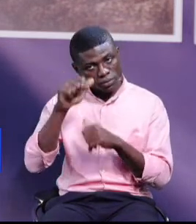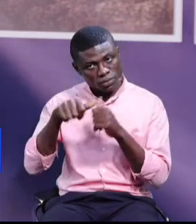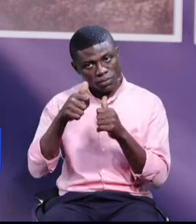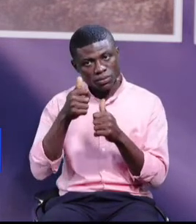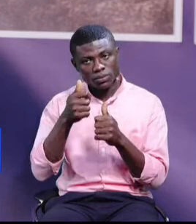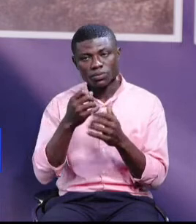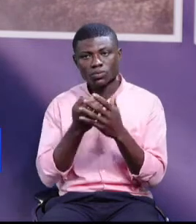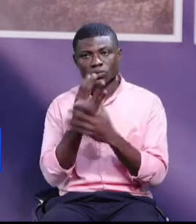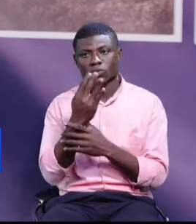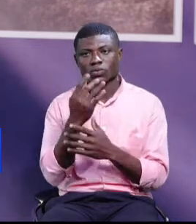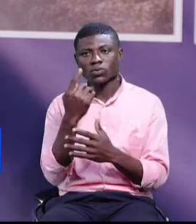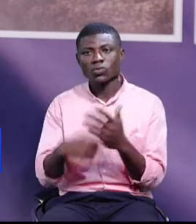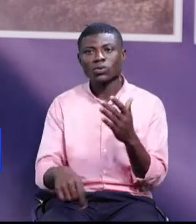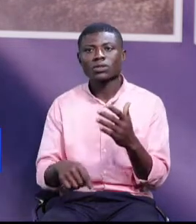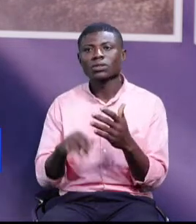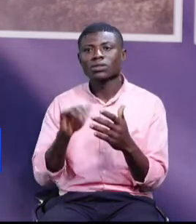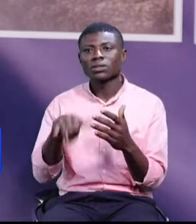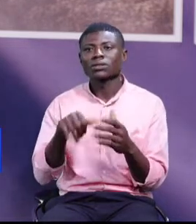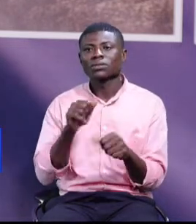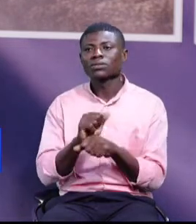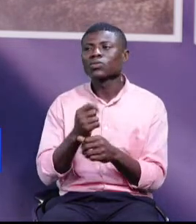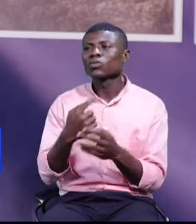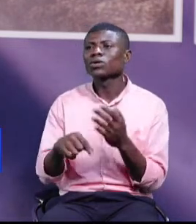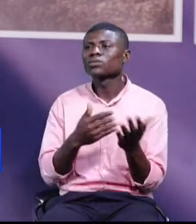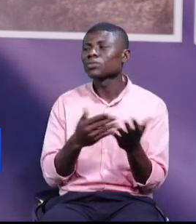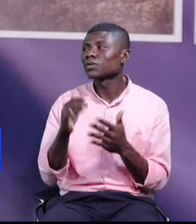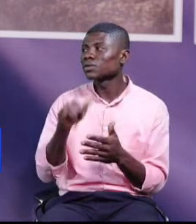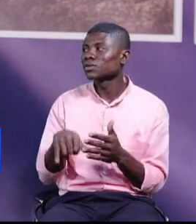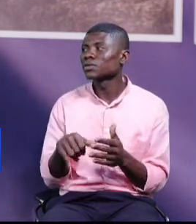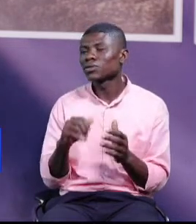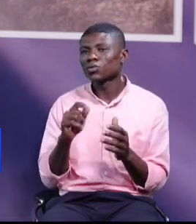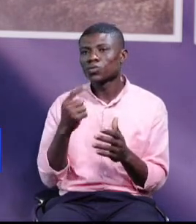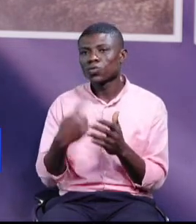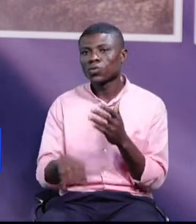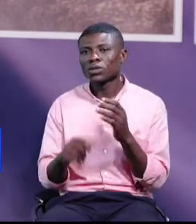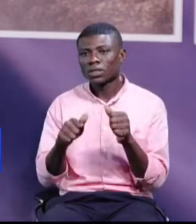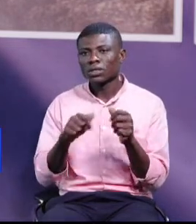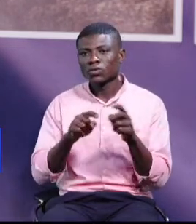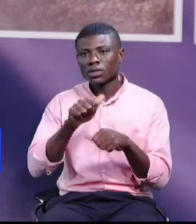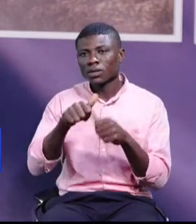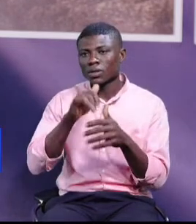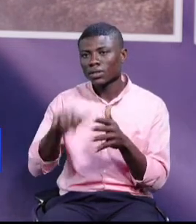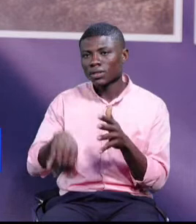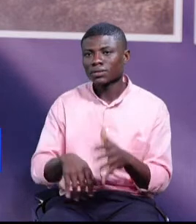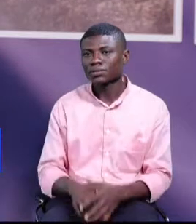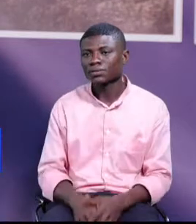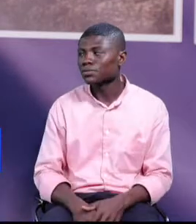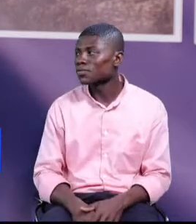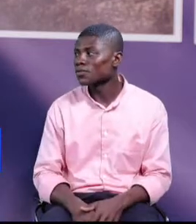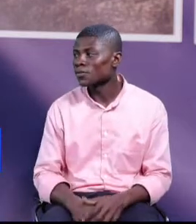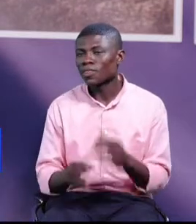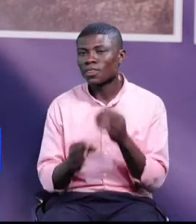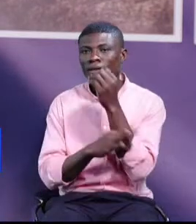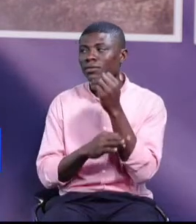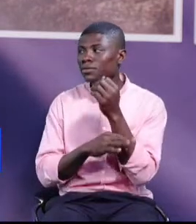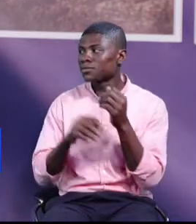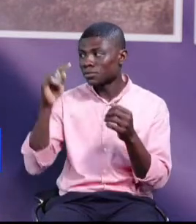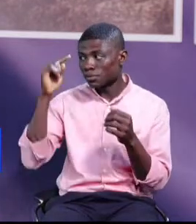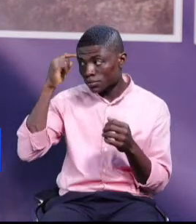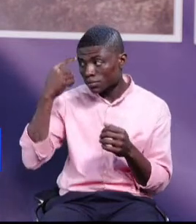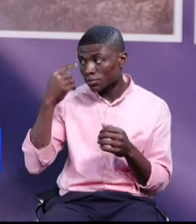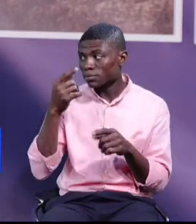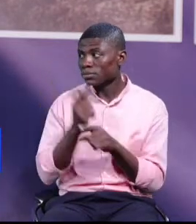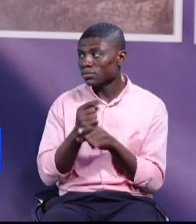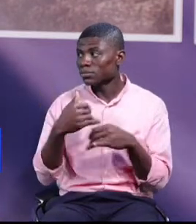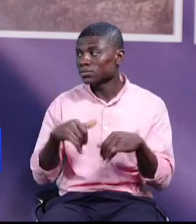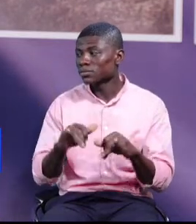growth. What accounts for this, and what can be done about it? Foreign business think of